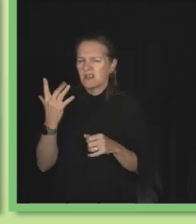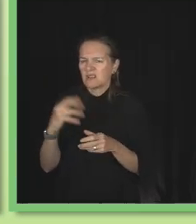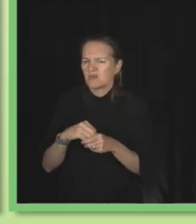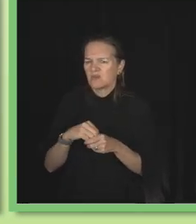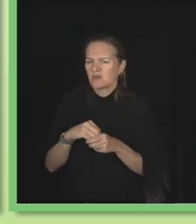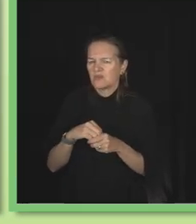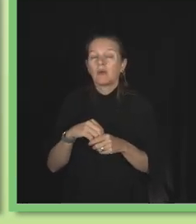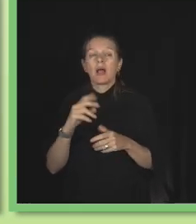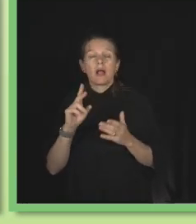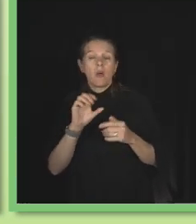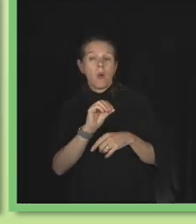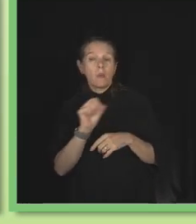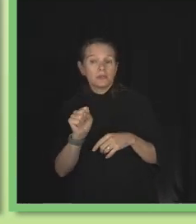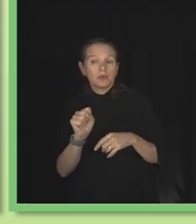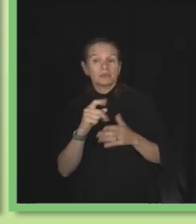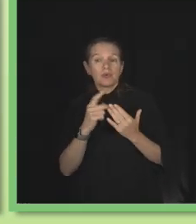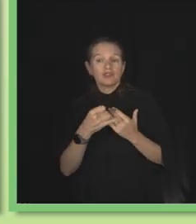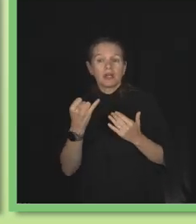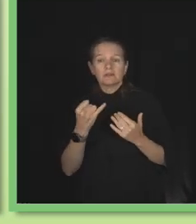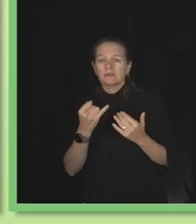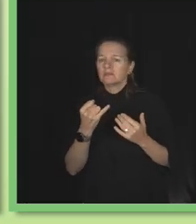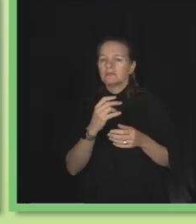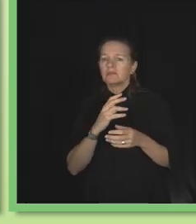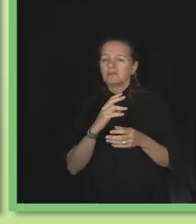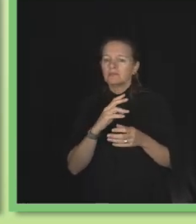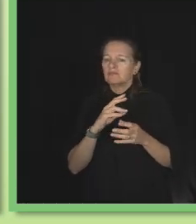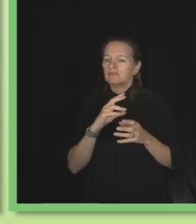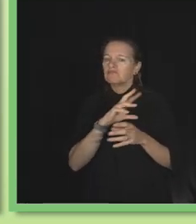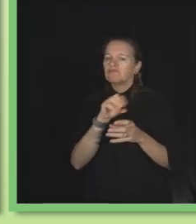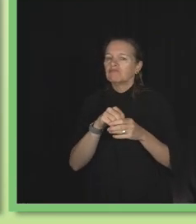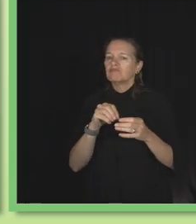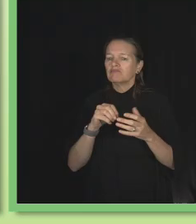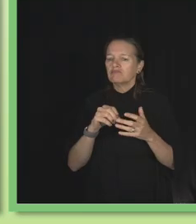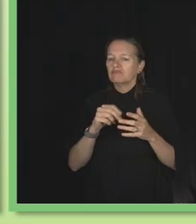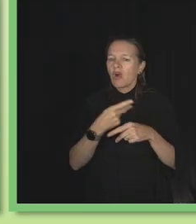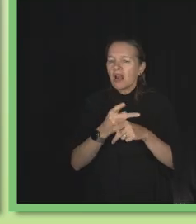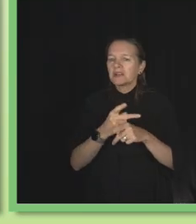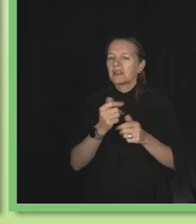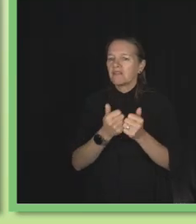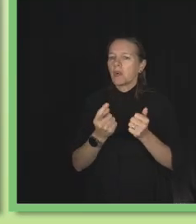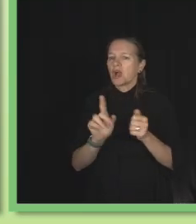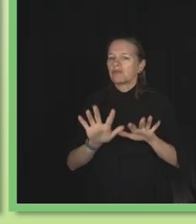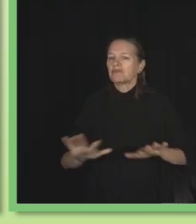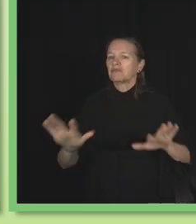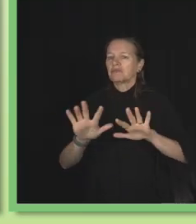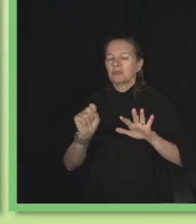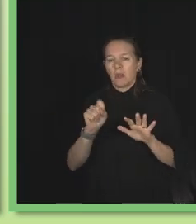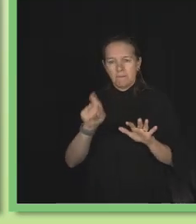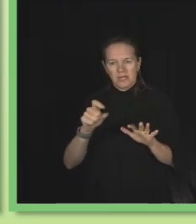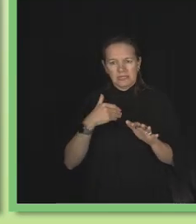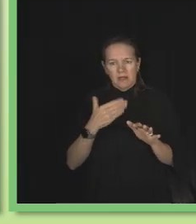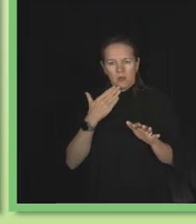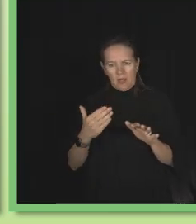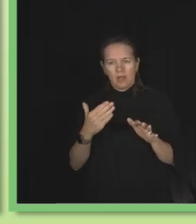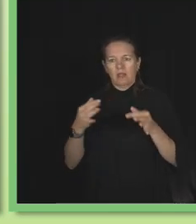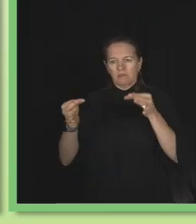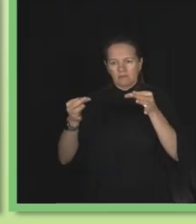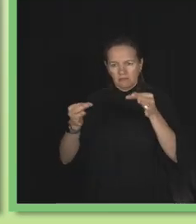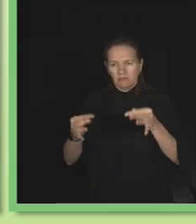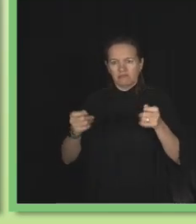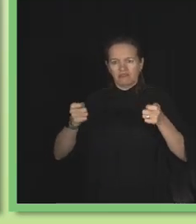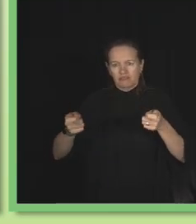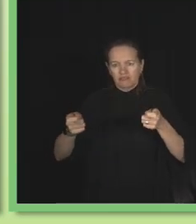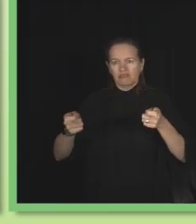Well, open source projects become part of products and projects everywhere. So a well-defined governance process ensures